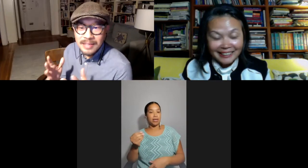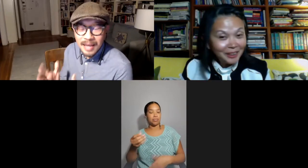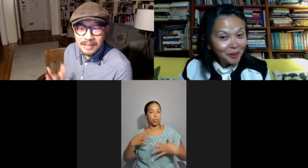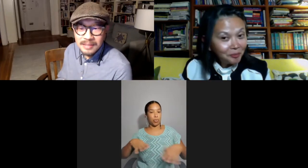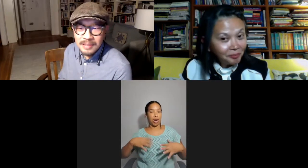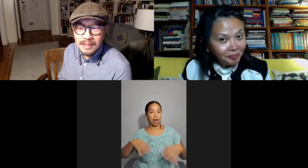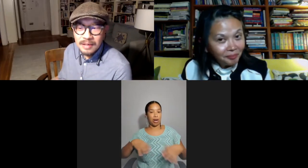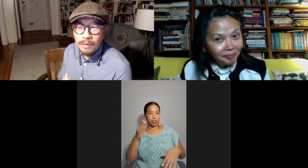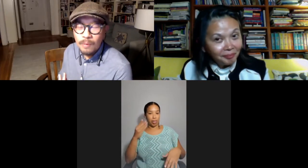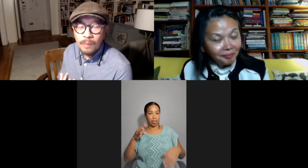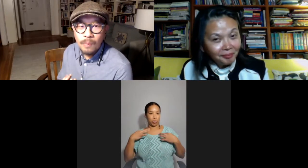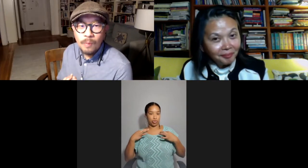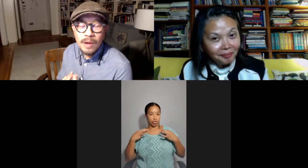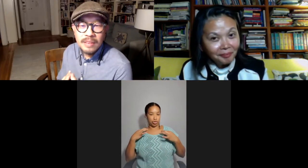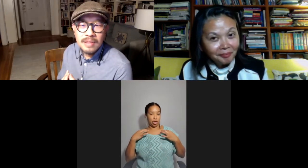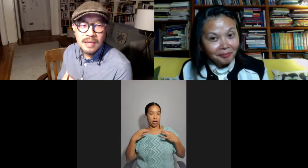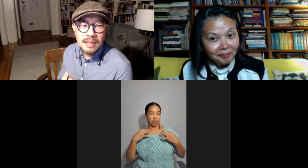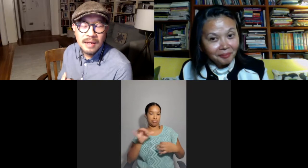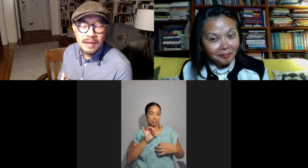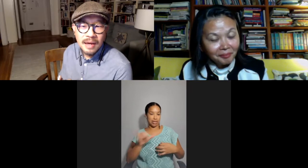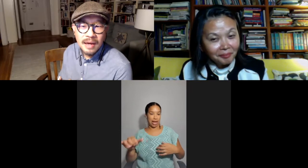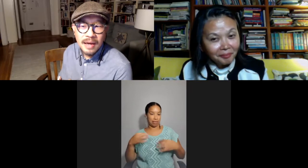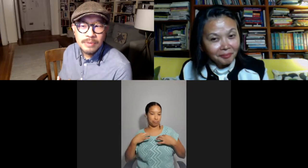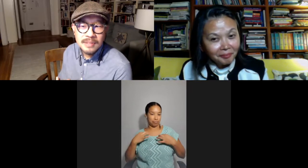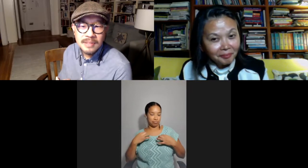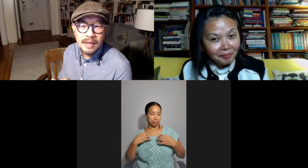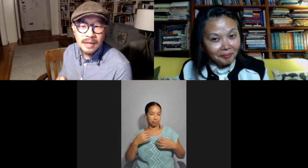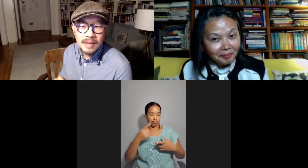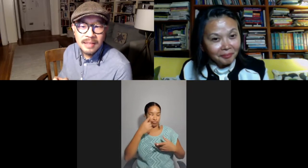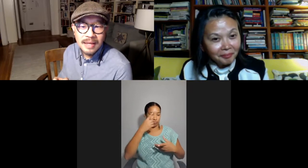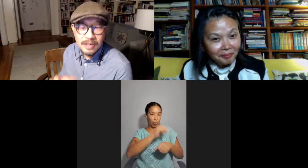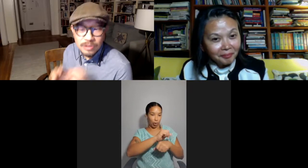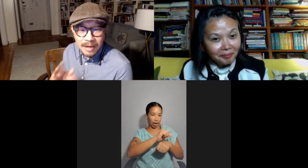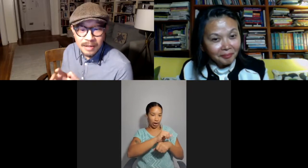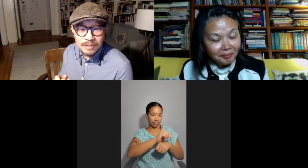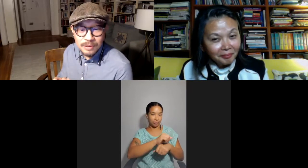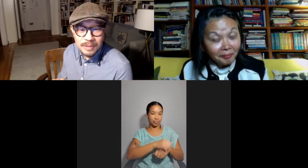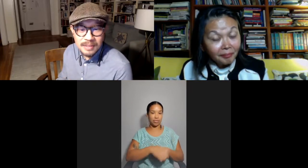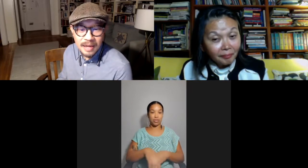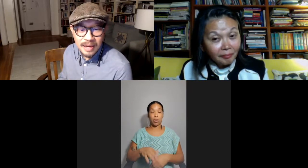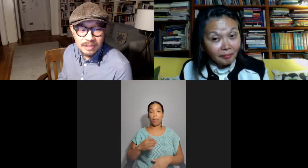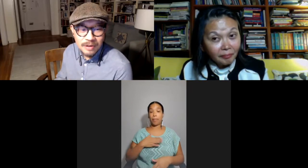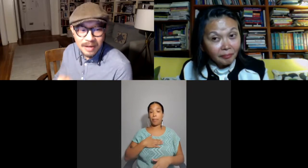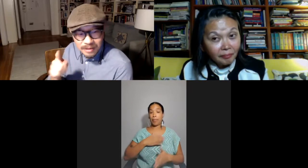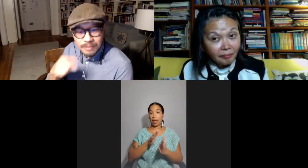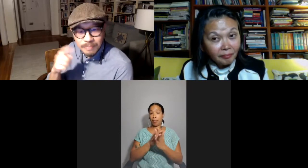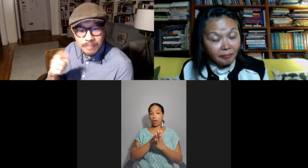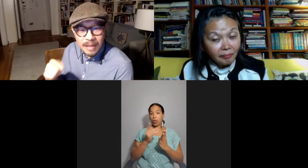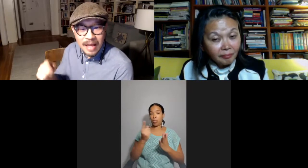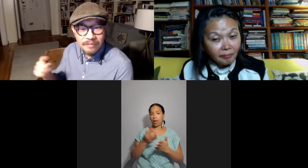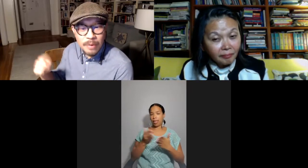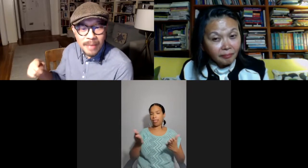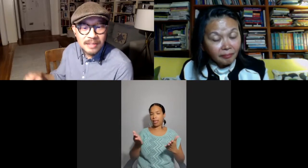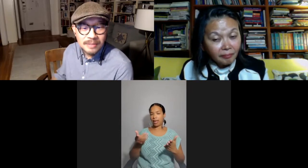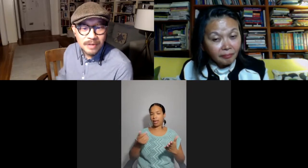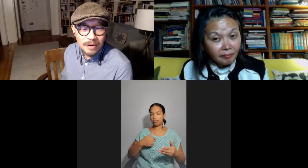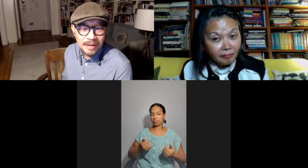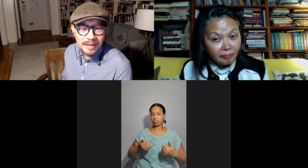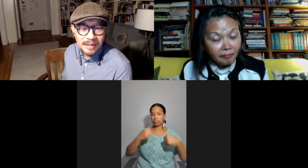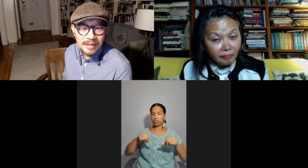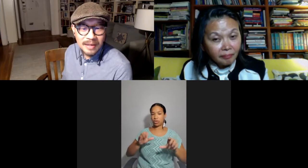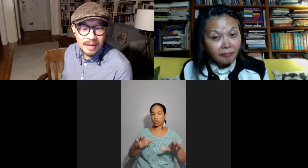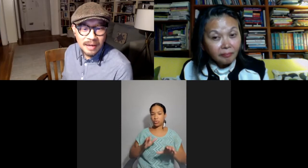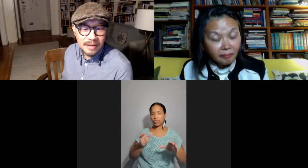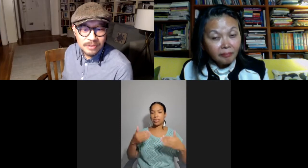The text, one thing that I would say that I try to do is I try to have momentum